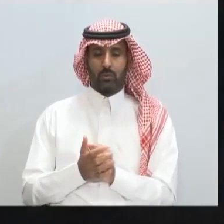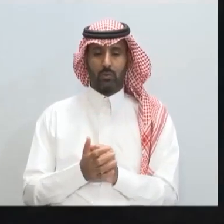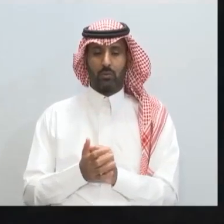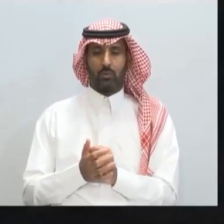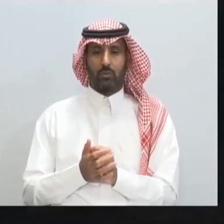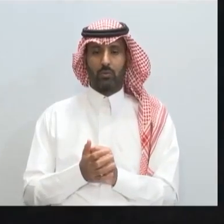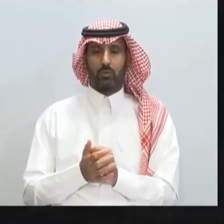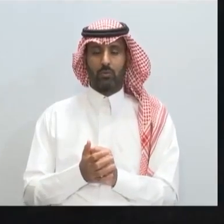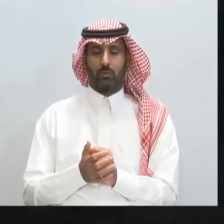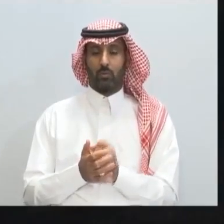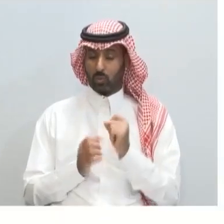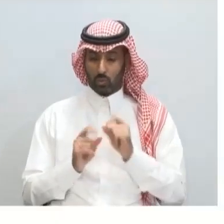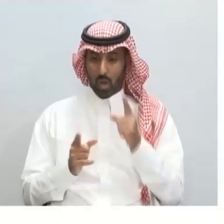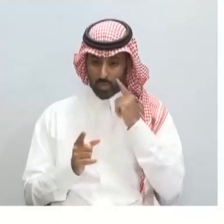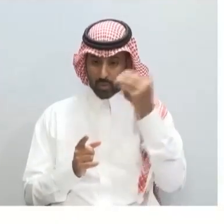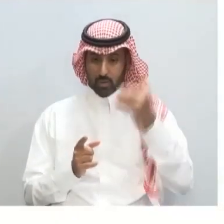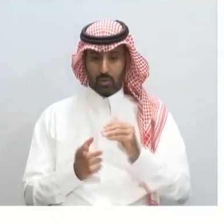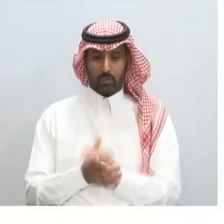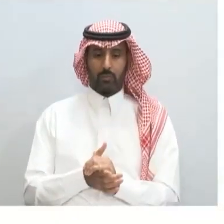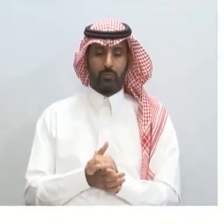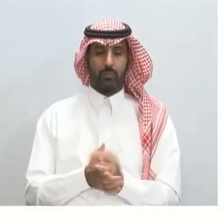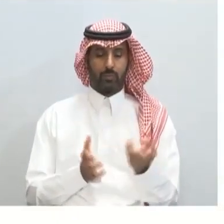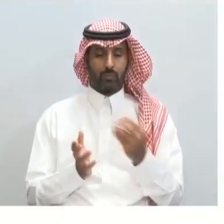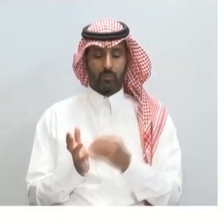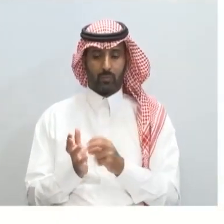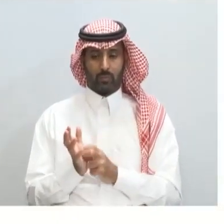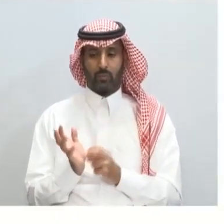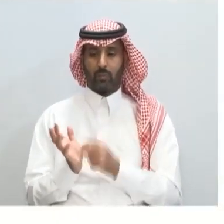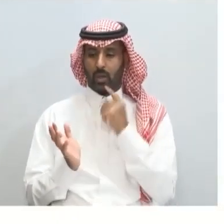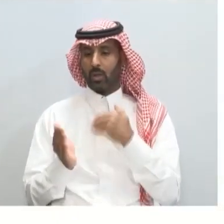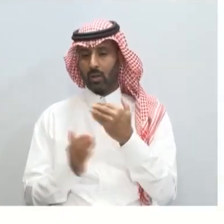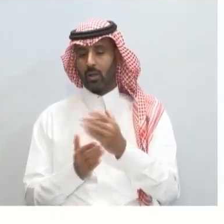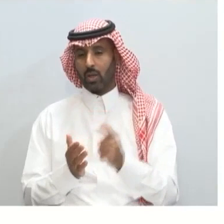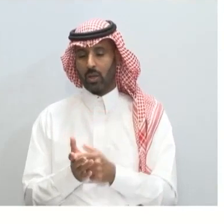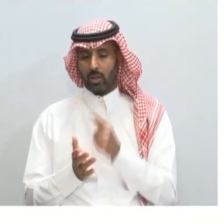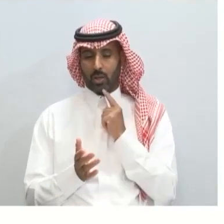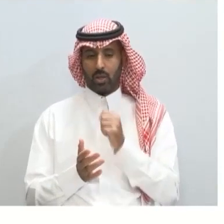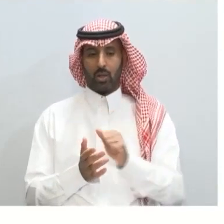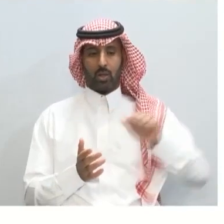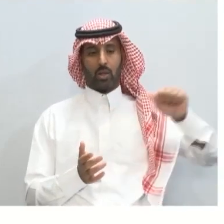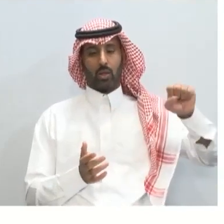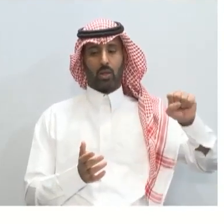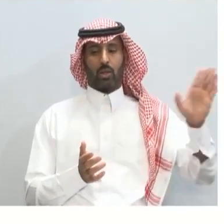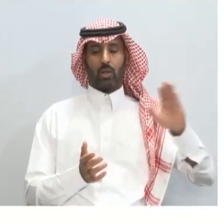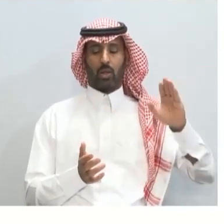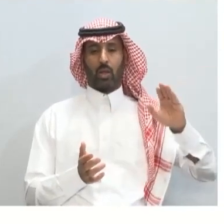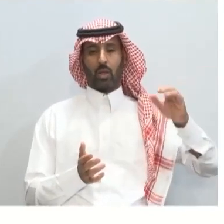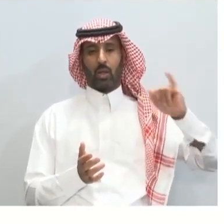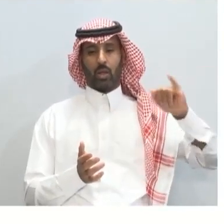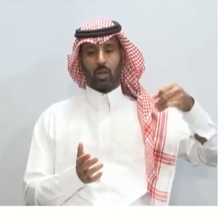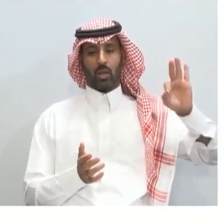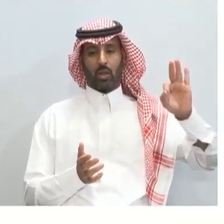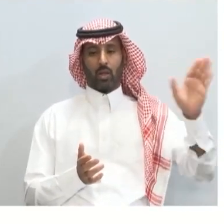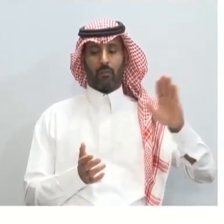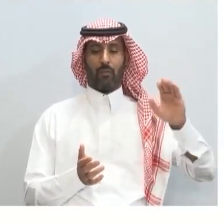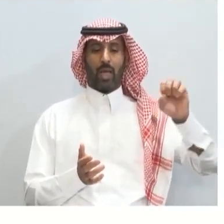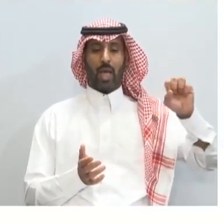is understandable jumping on to another part here as if as though for unreal